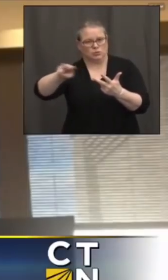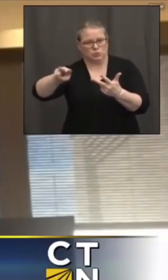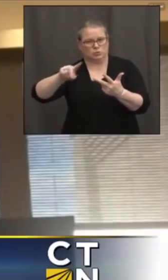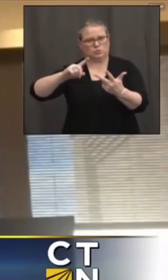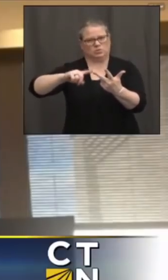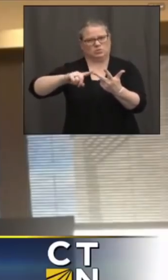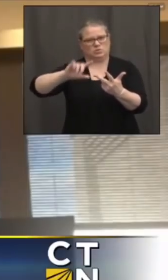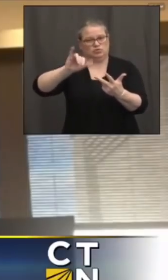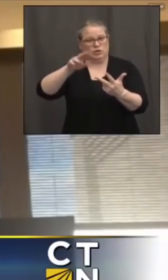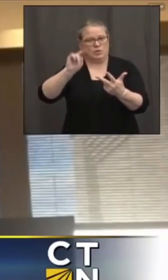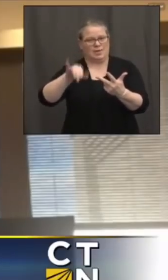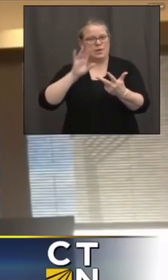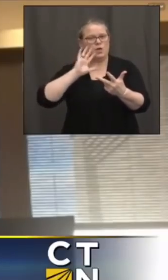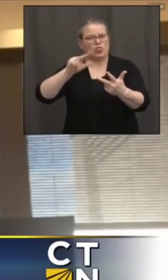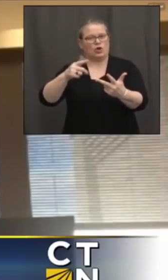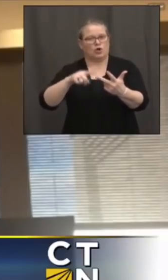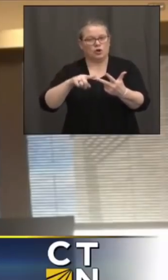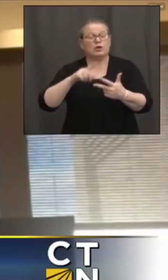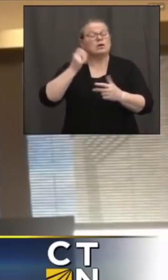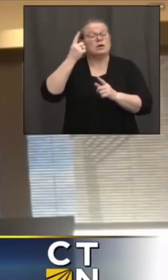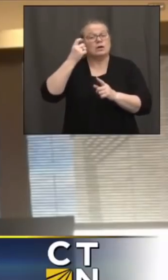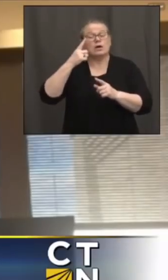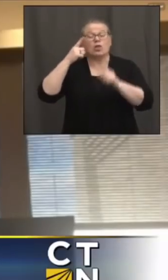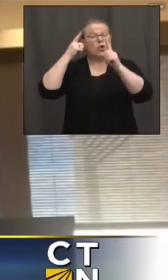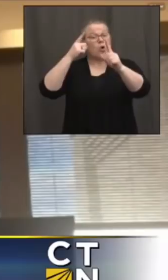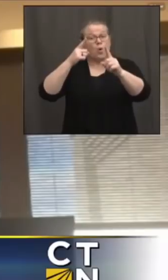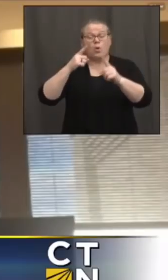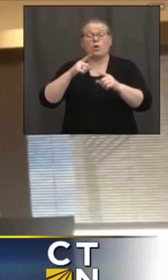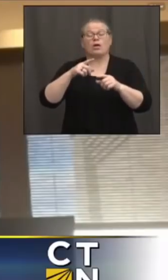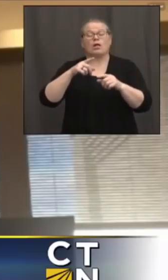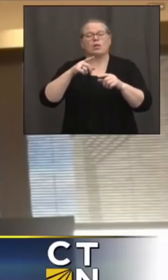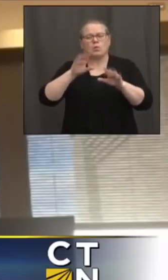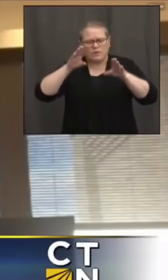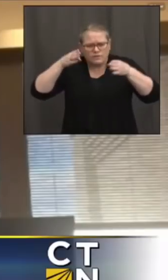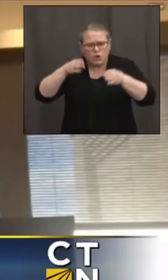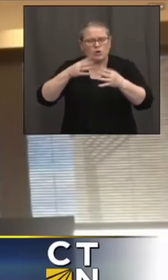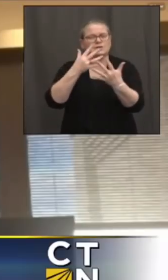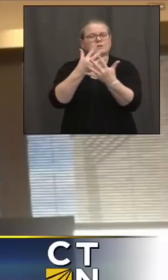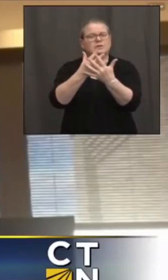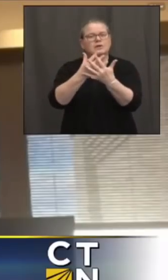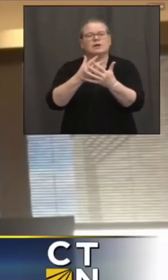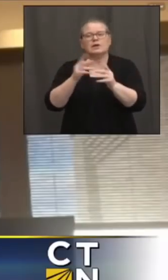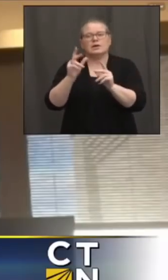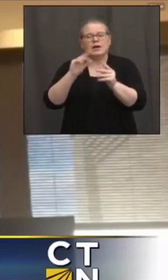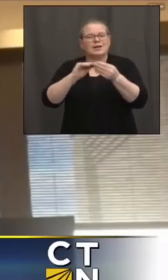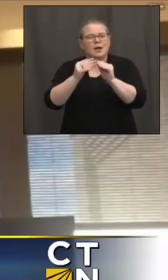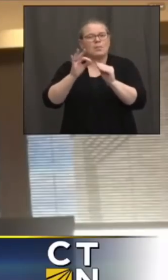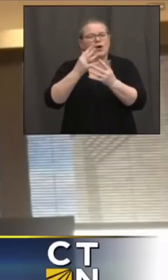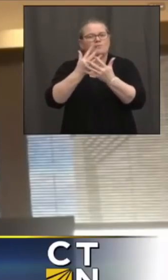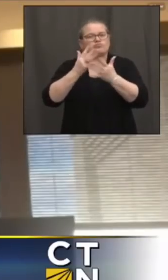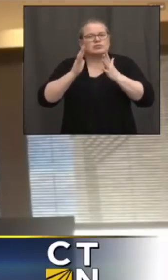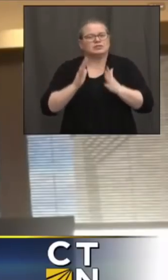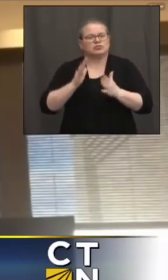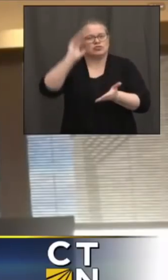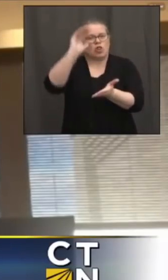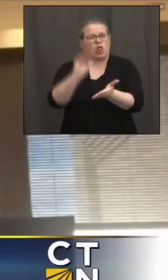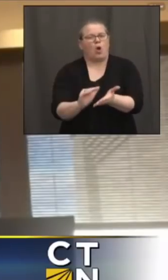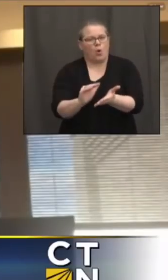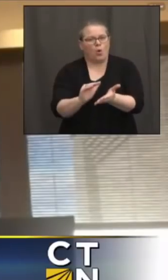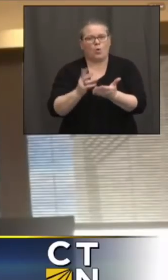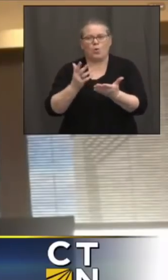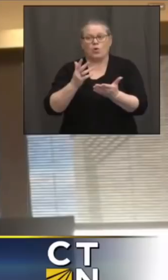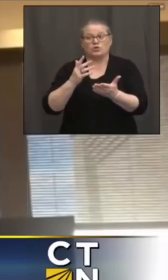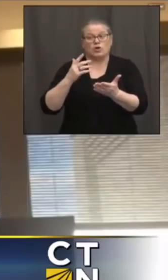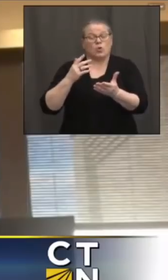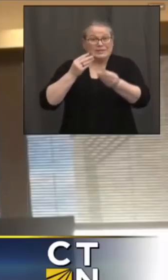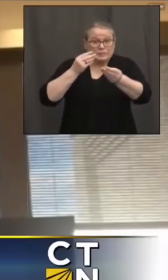really focused on facilities that have low occupancy rates, where we are spending an operating cost and